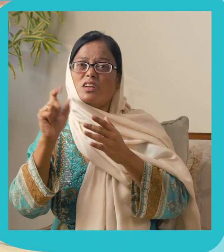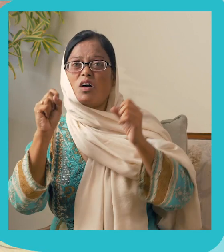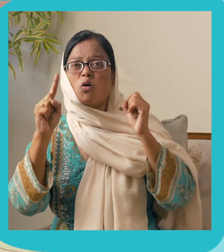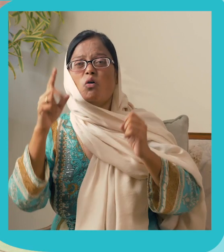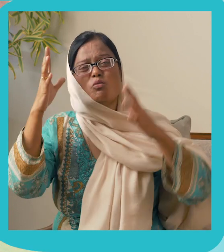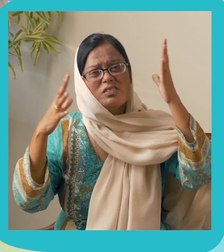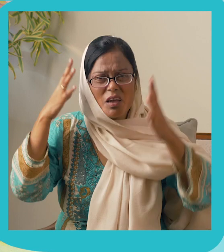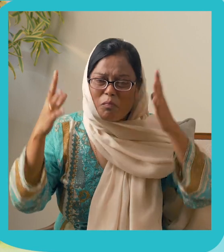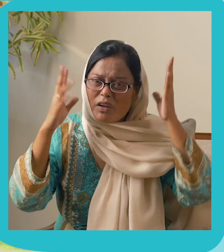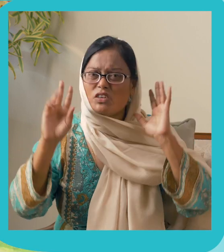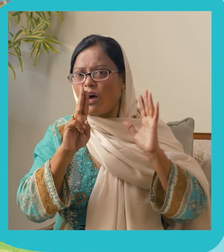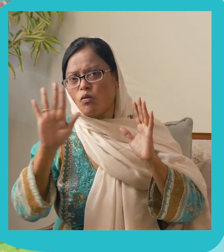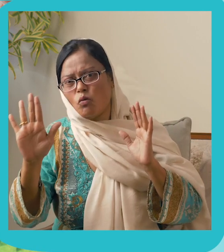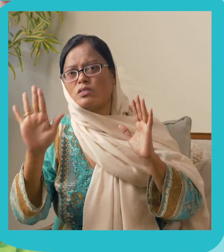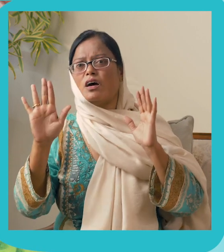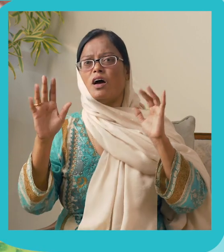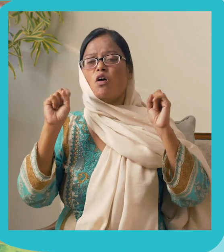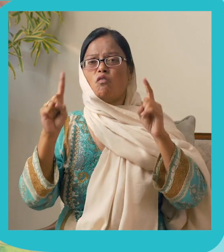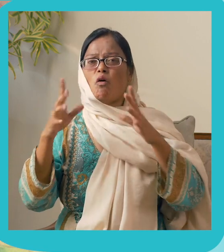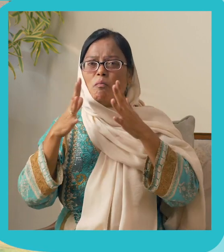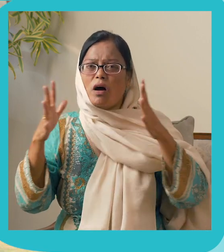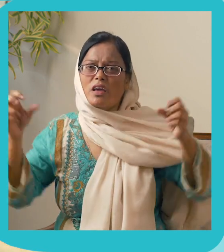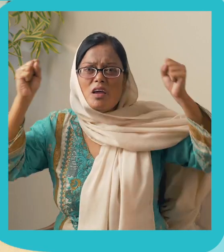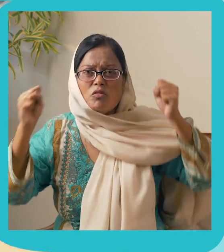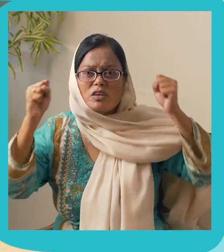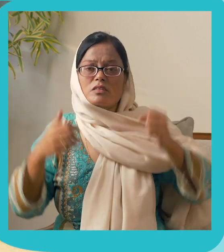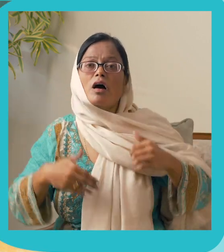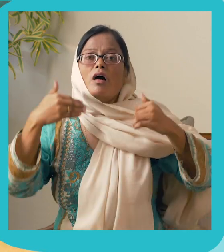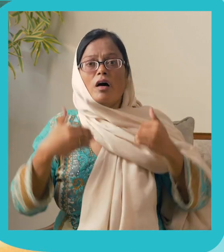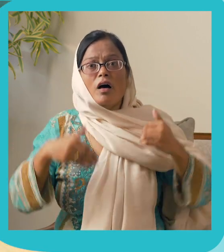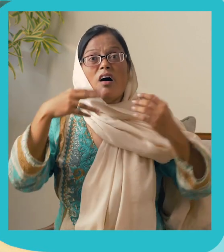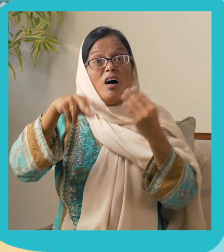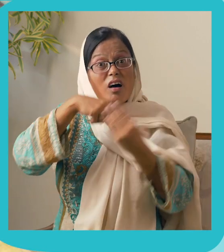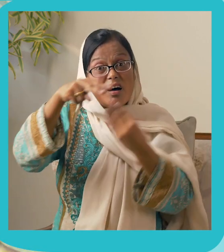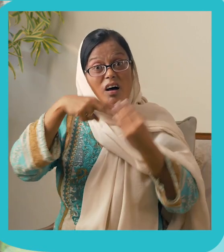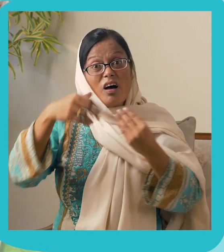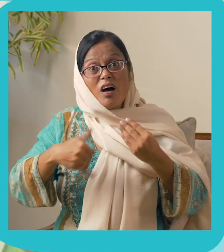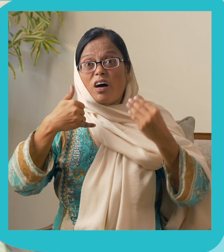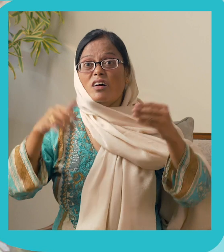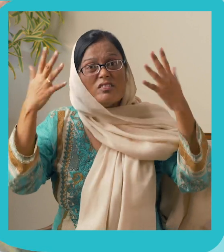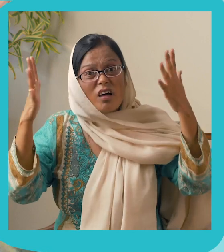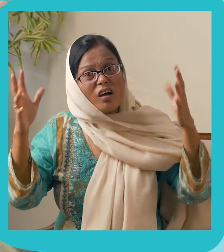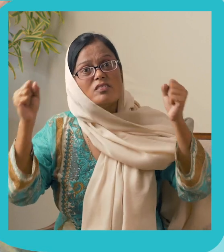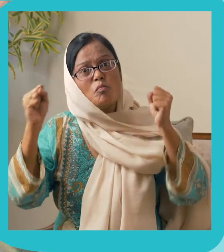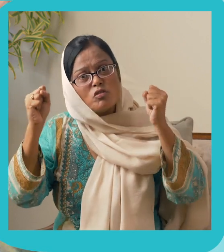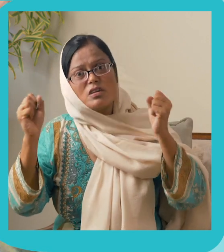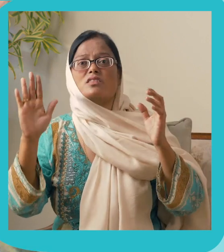entangled. Poor Olive. The dreadful plogger was around his neck and he could hardly